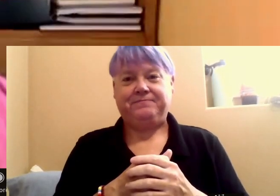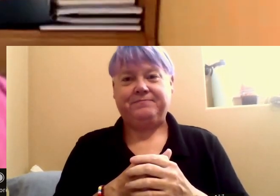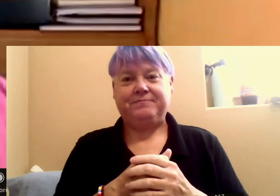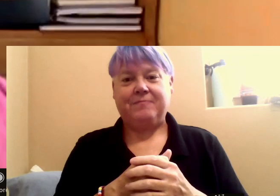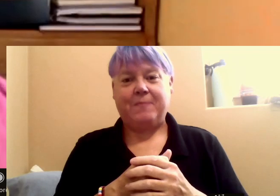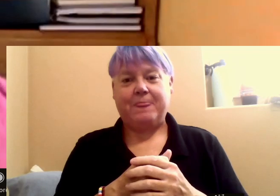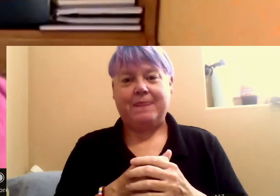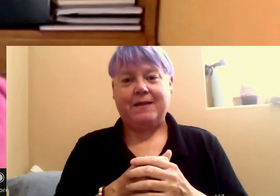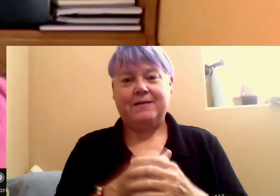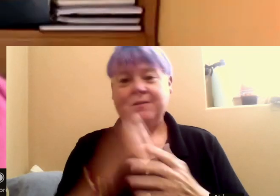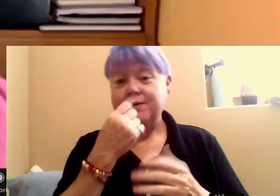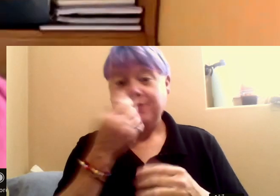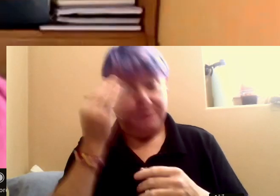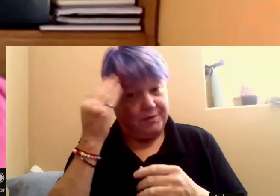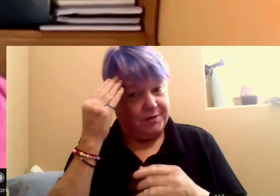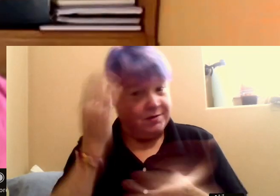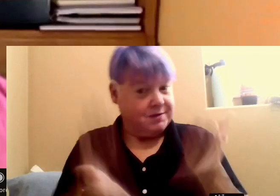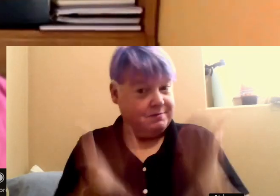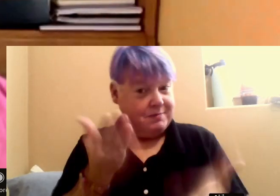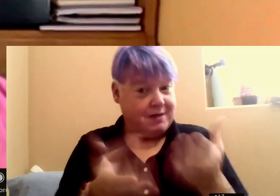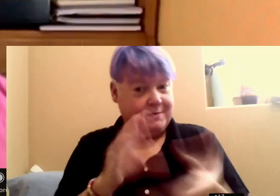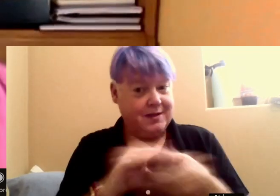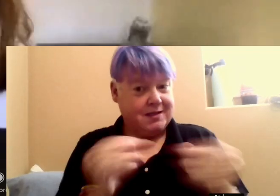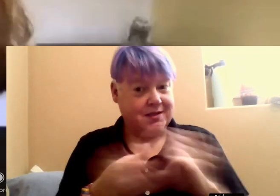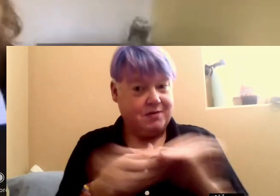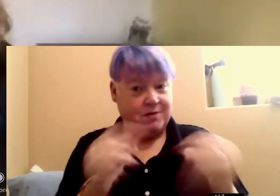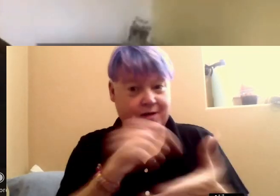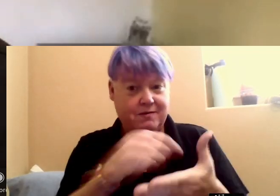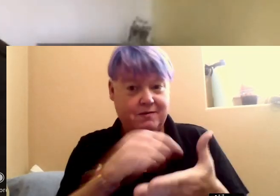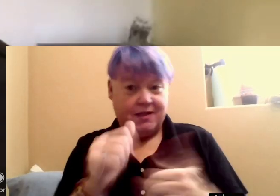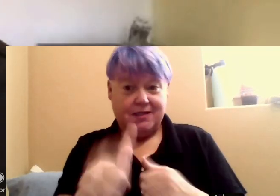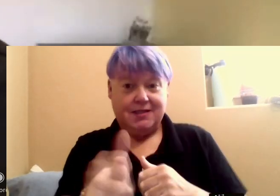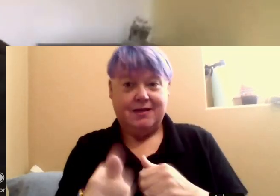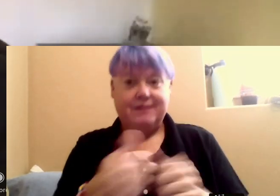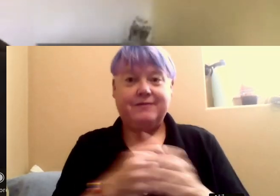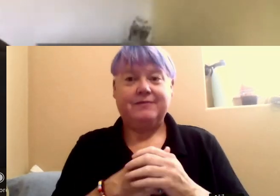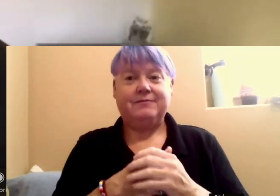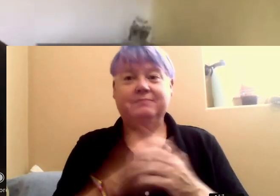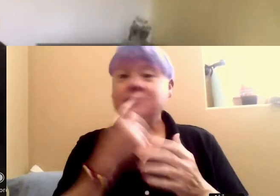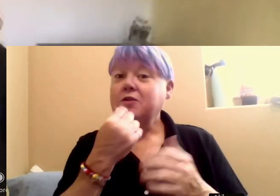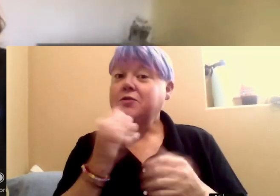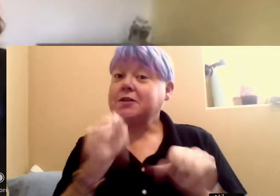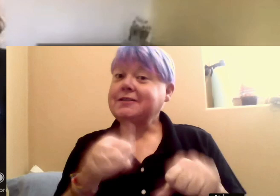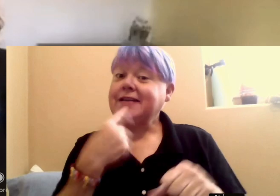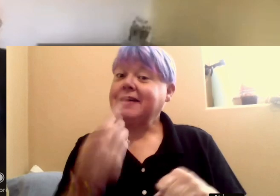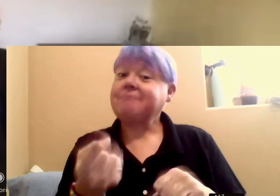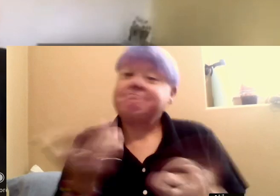Well, who knows? Maybe the story just does write itself. Yeah. Who can say?